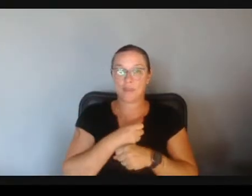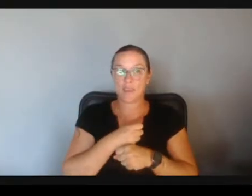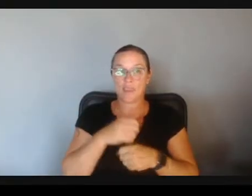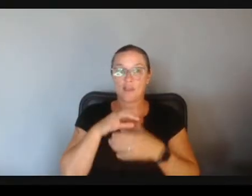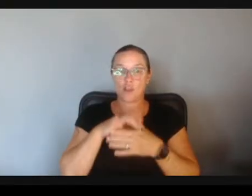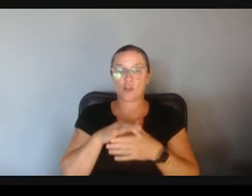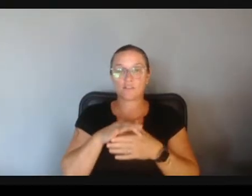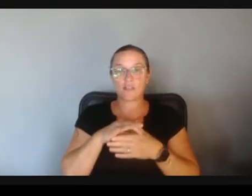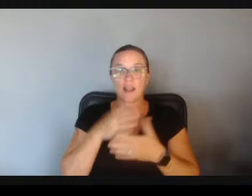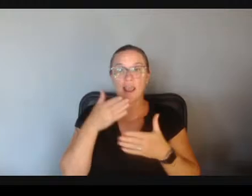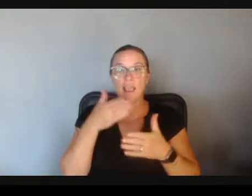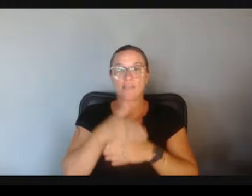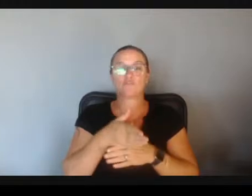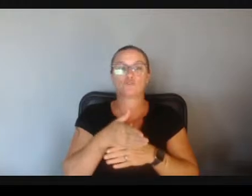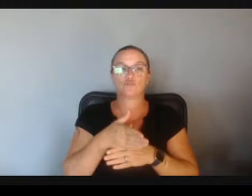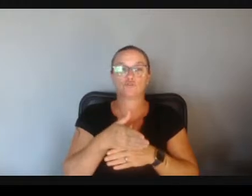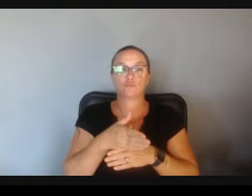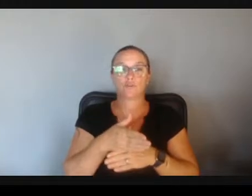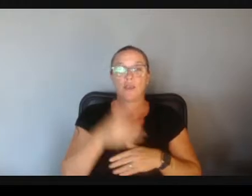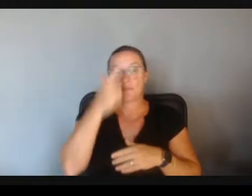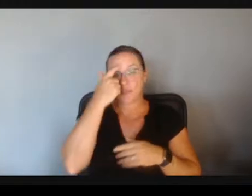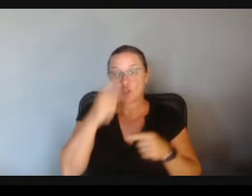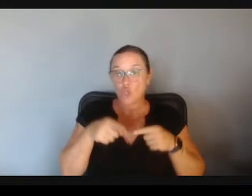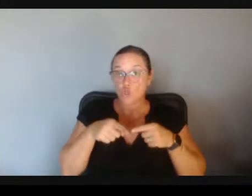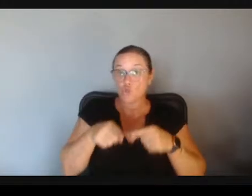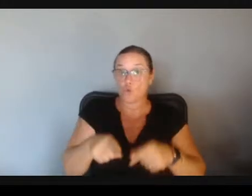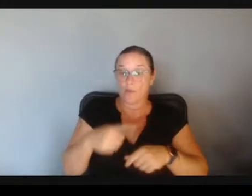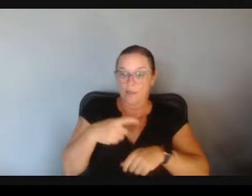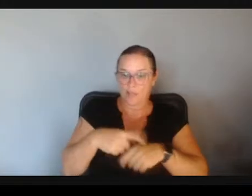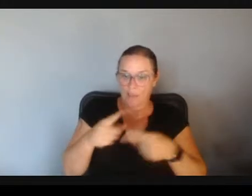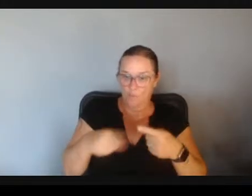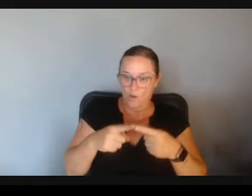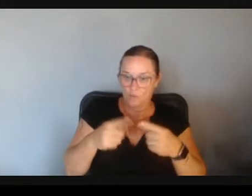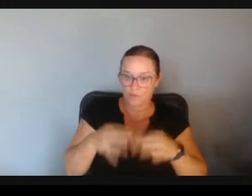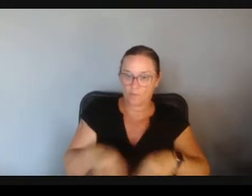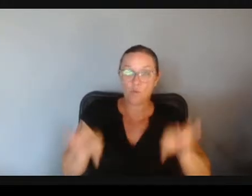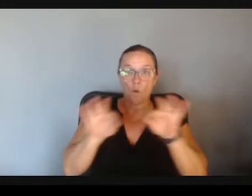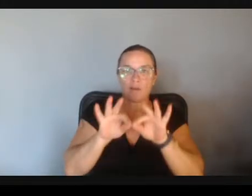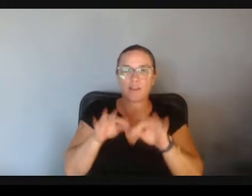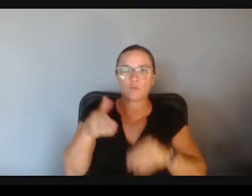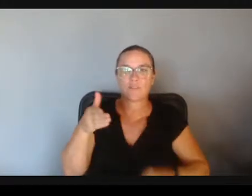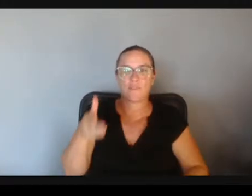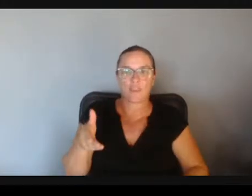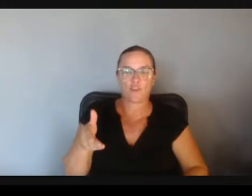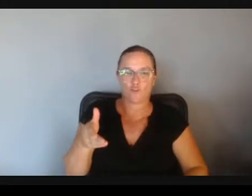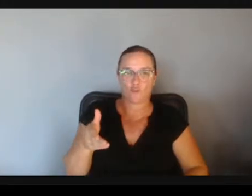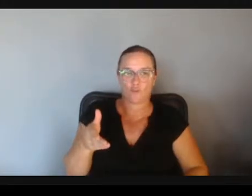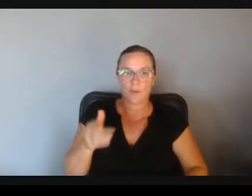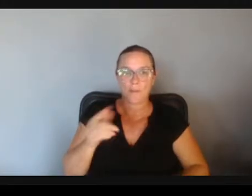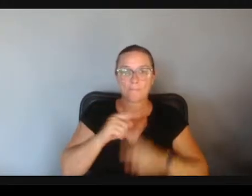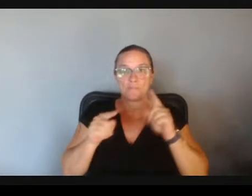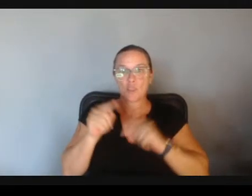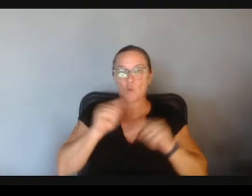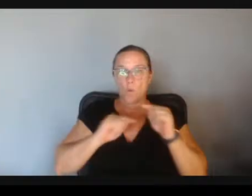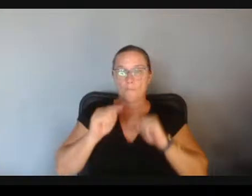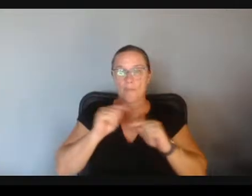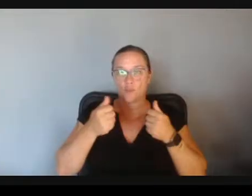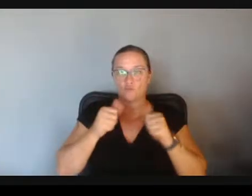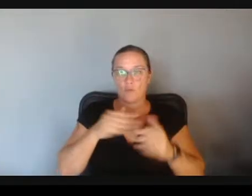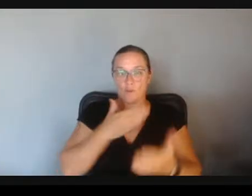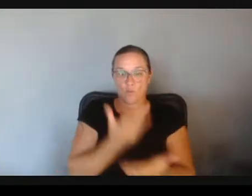fact. Now that's interesting because during the time that it matters, it's there, Right. you go back to try and prove